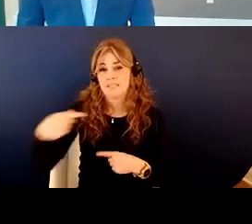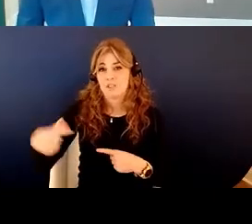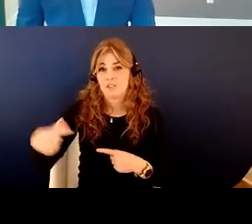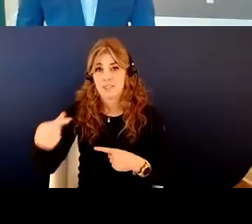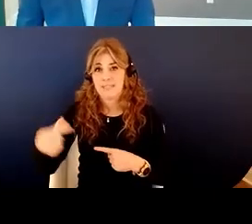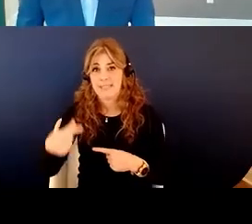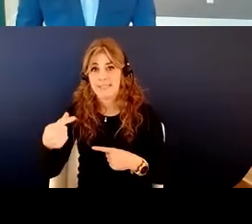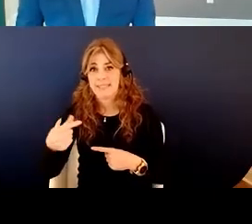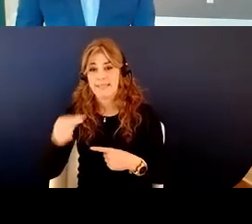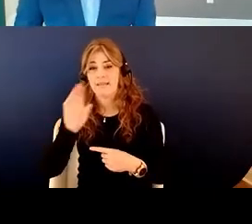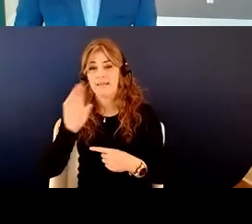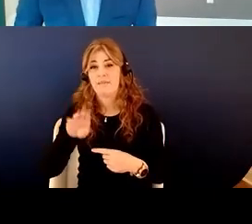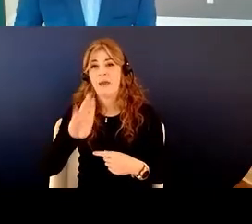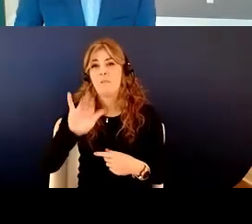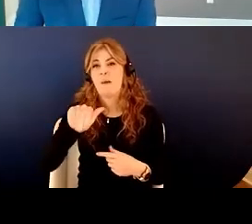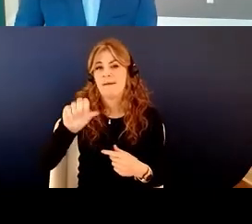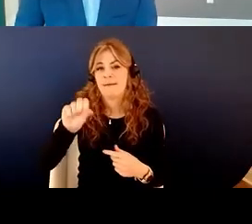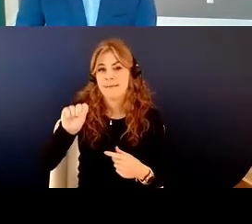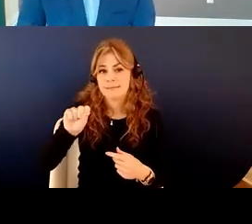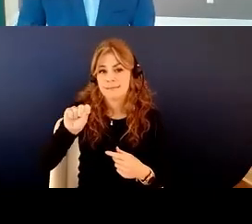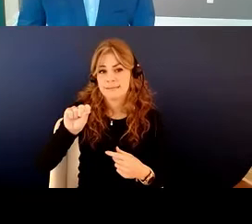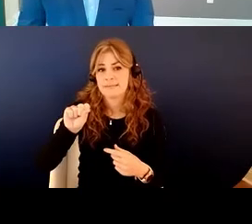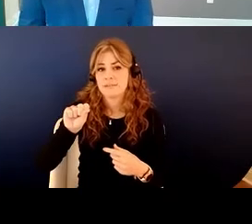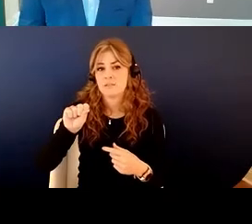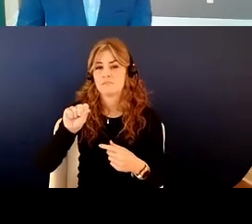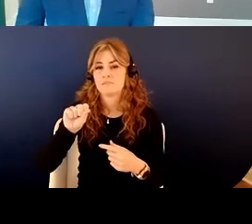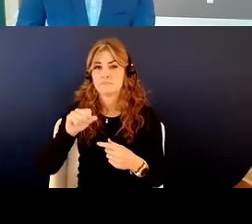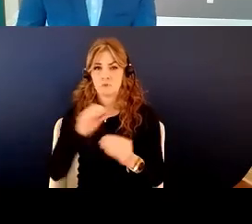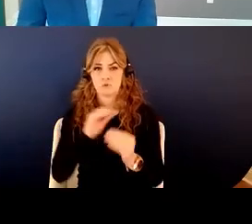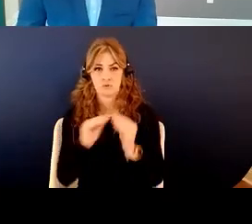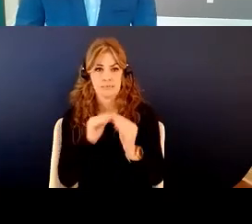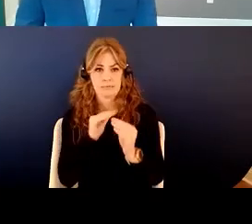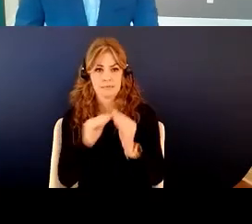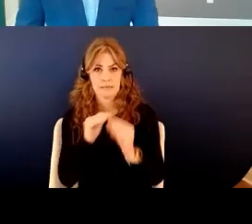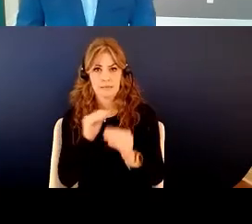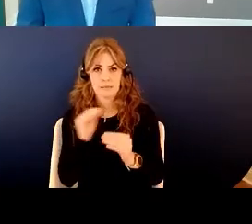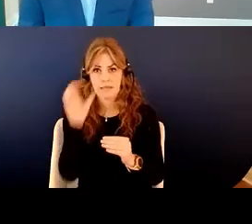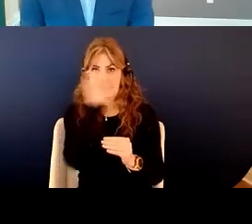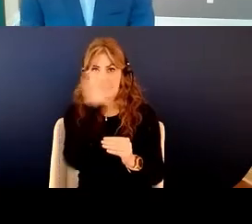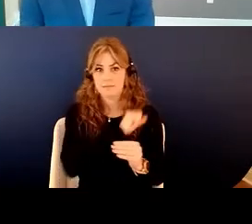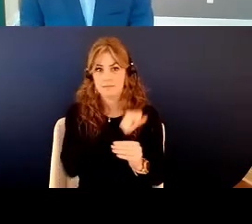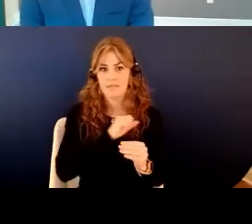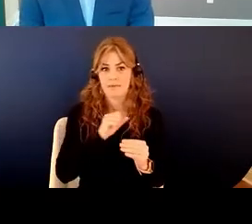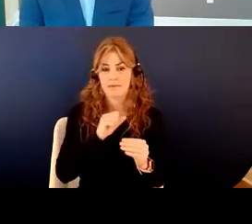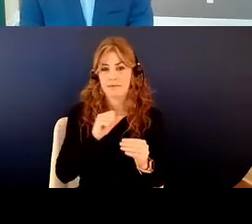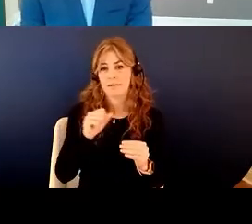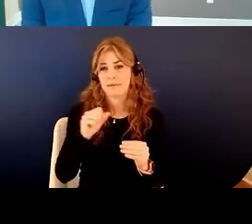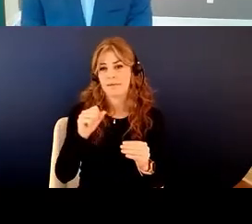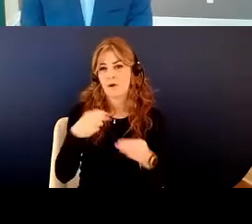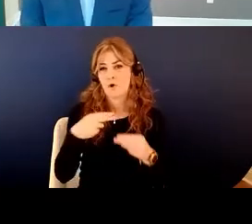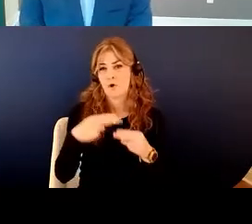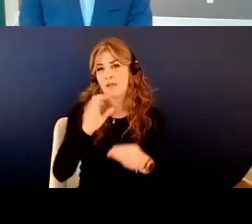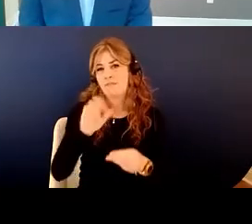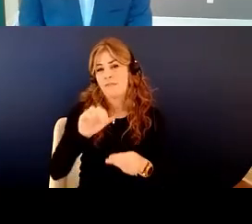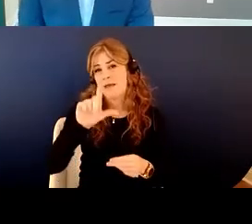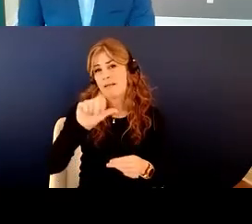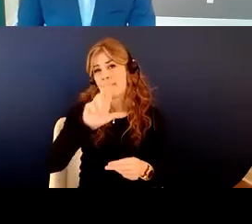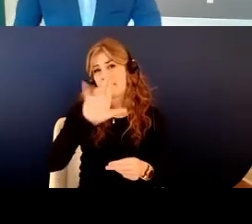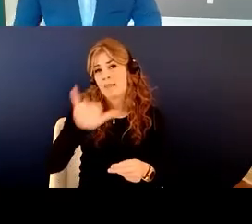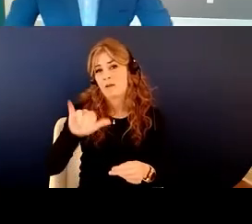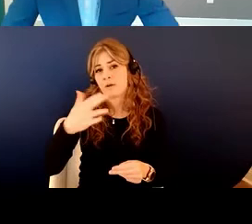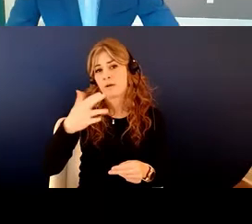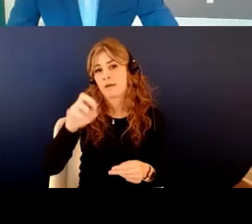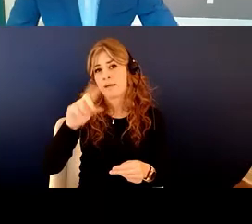or the bias corrected estimate. And it's called the Hedges G because Larry Hedges derived it